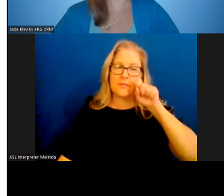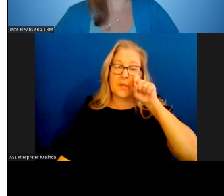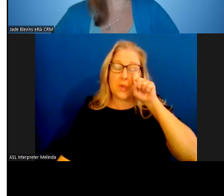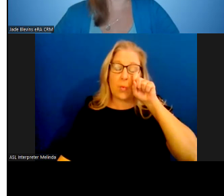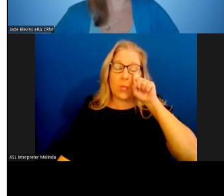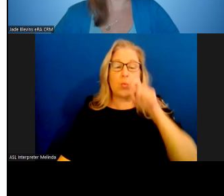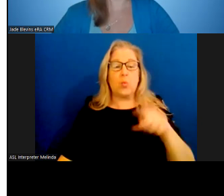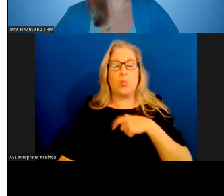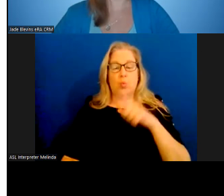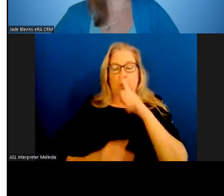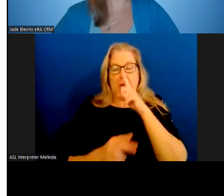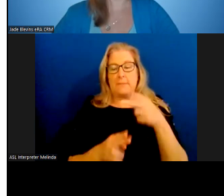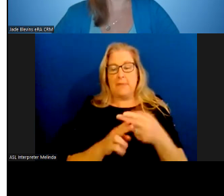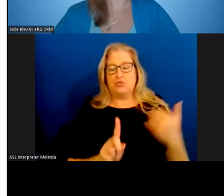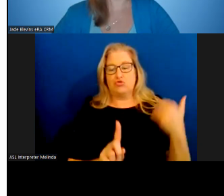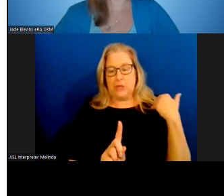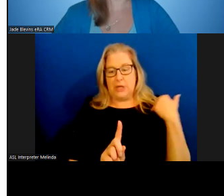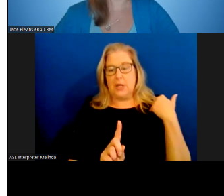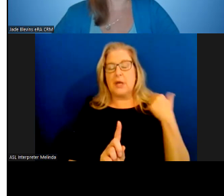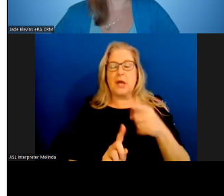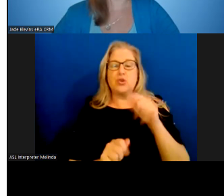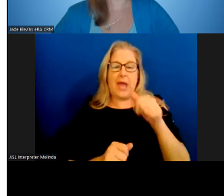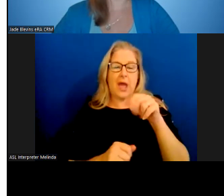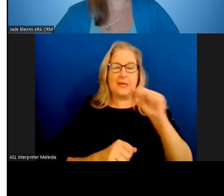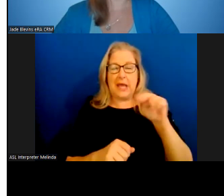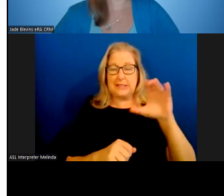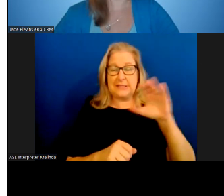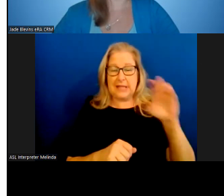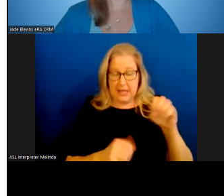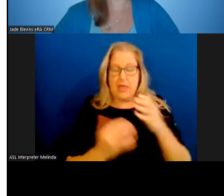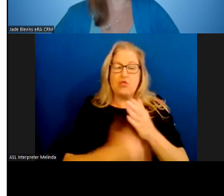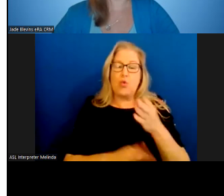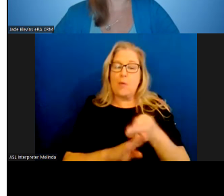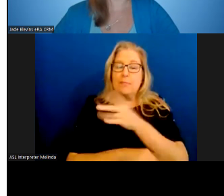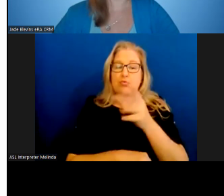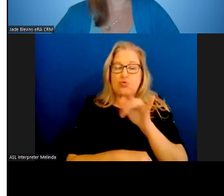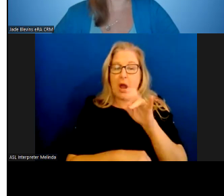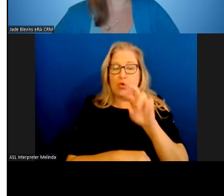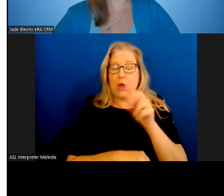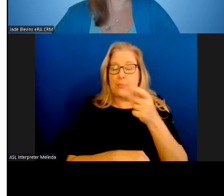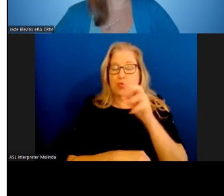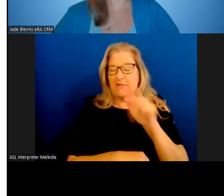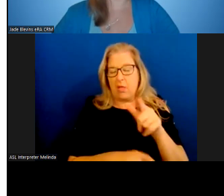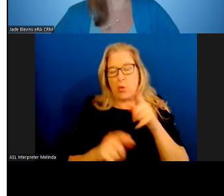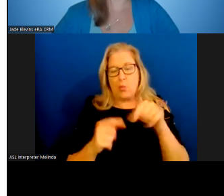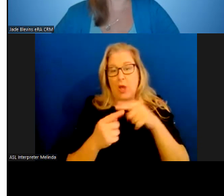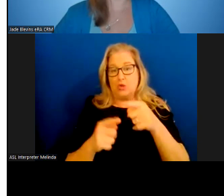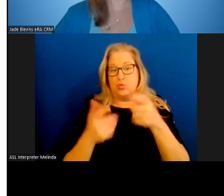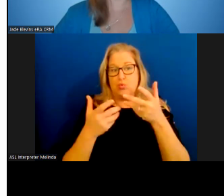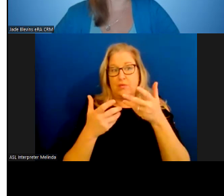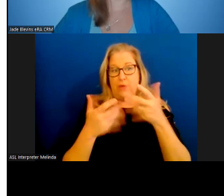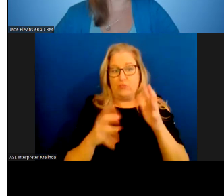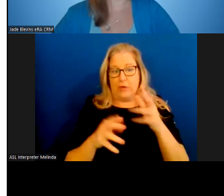So as I mentioned earlier, you can do a no cost extension through prior approval when you've already used a no cost extension previously.